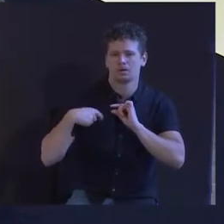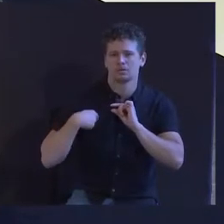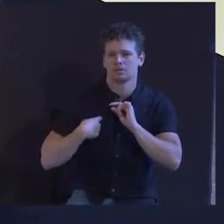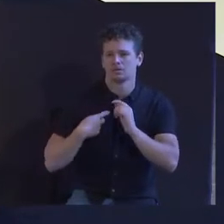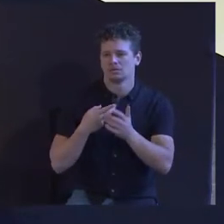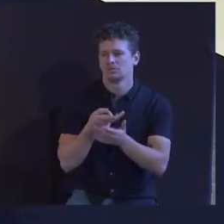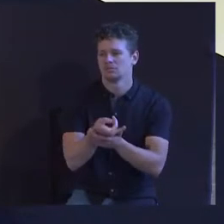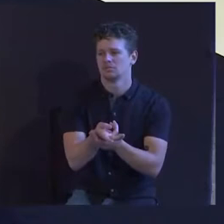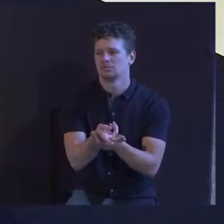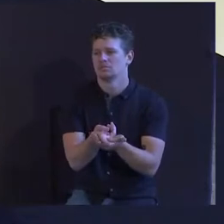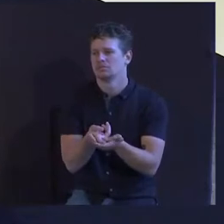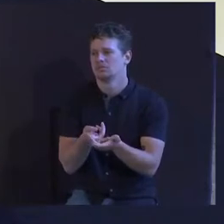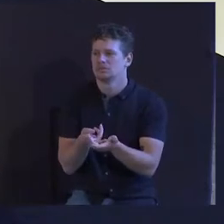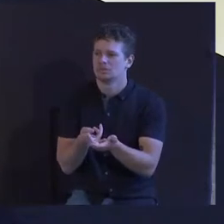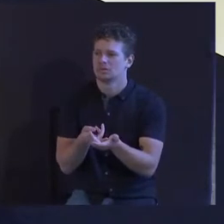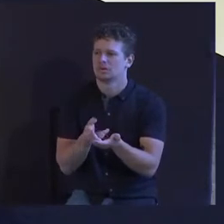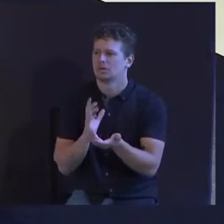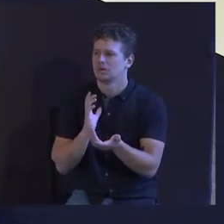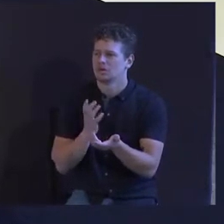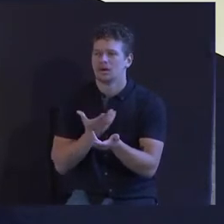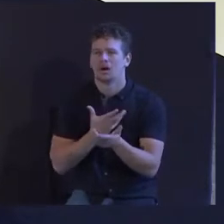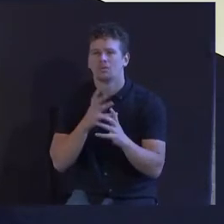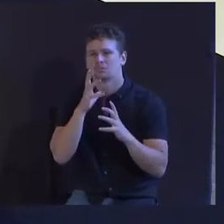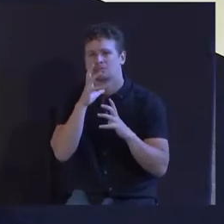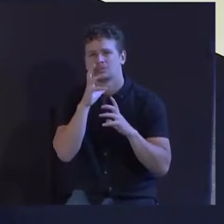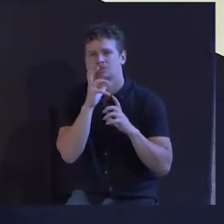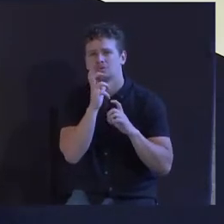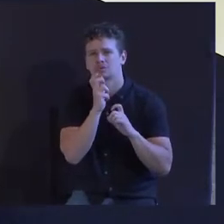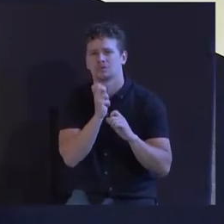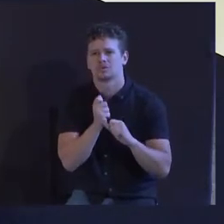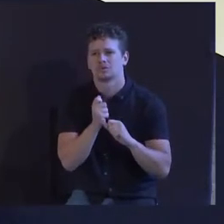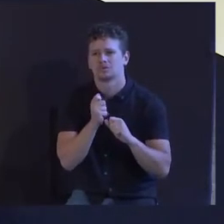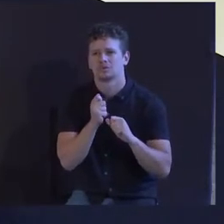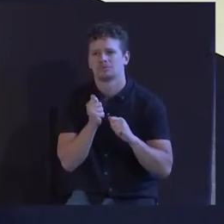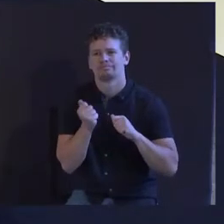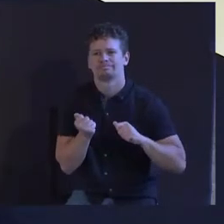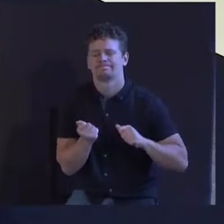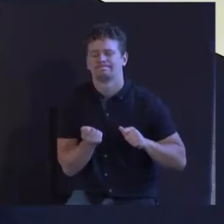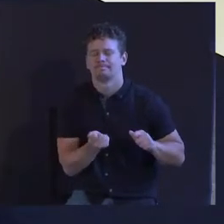and drink in the sufficiency of this moment.